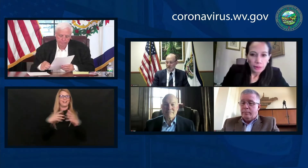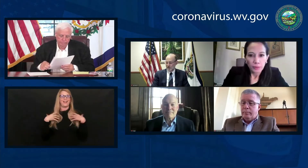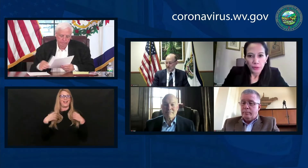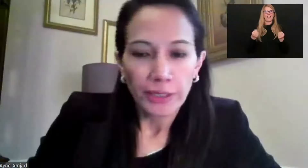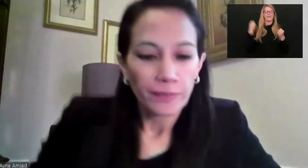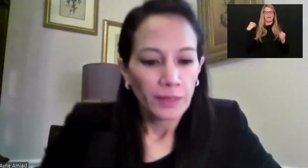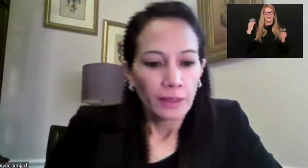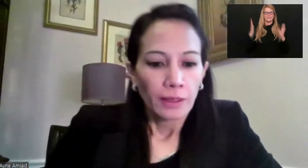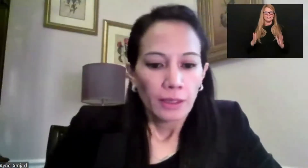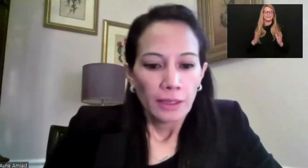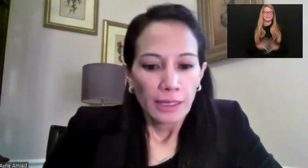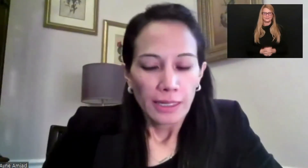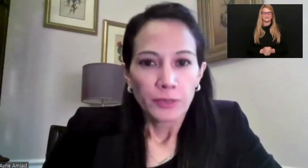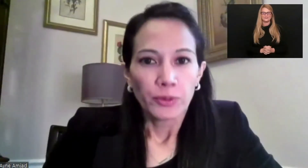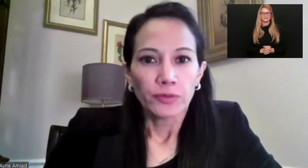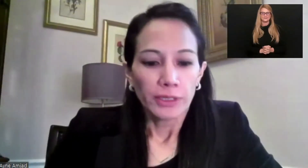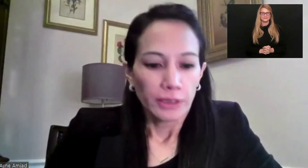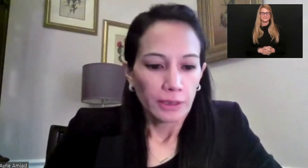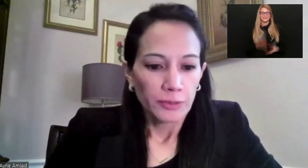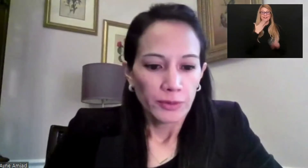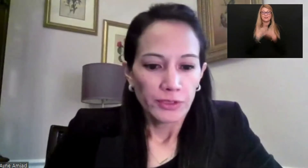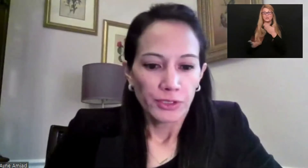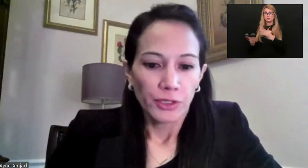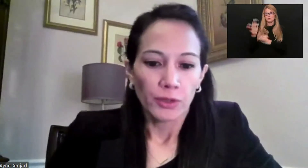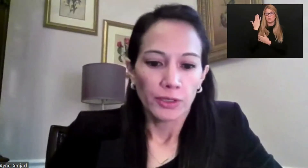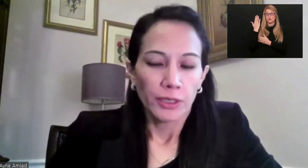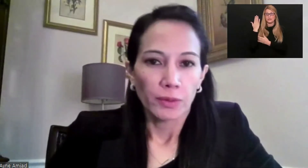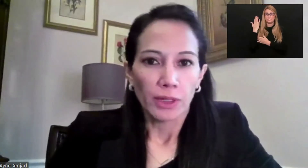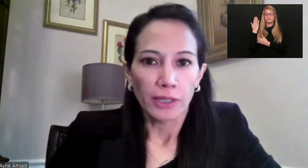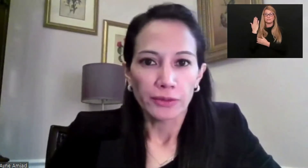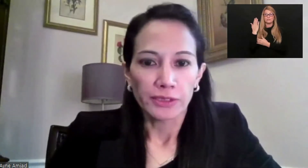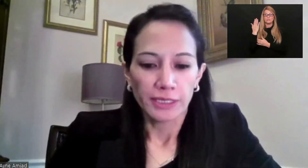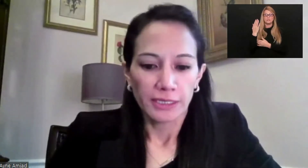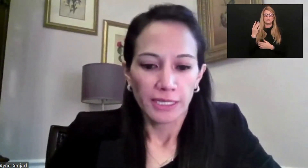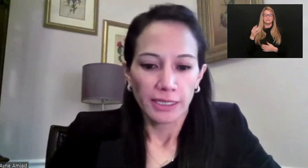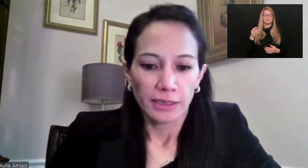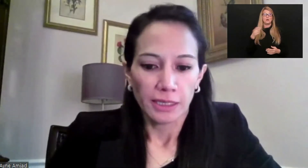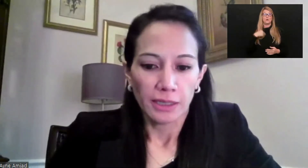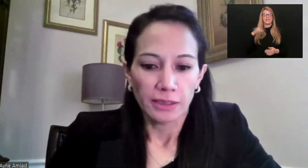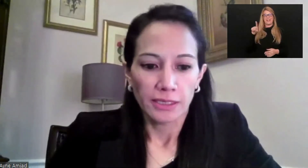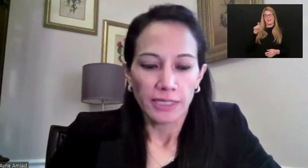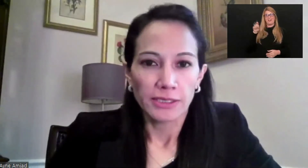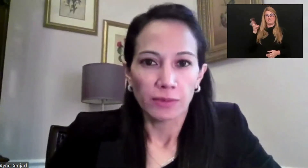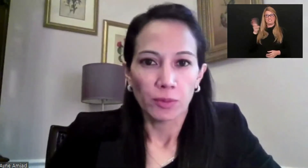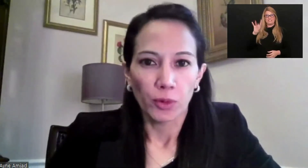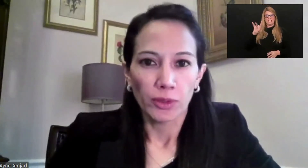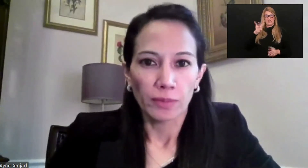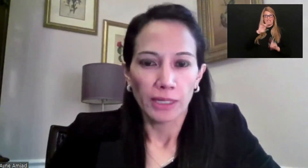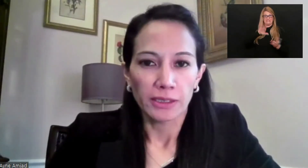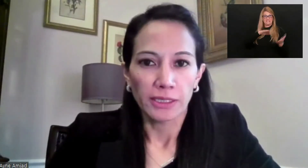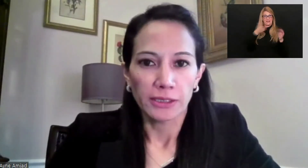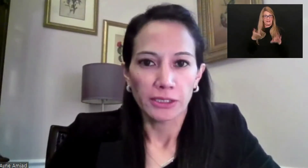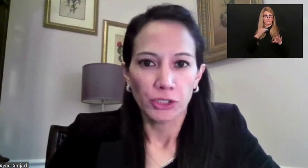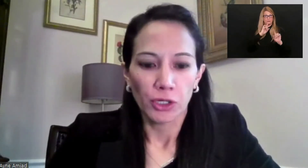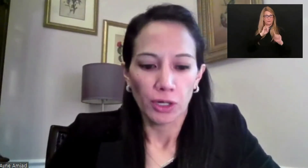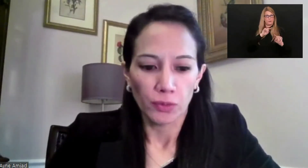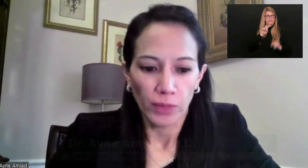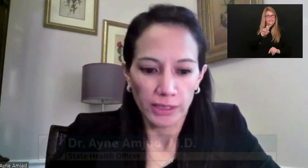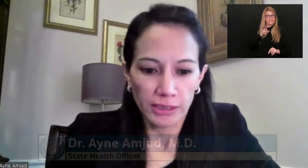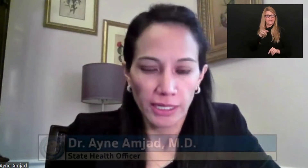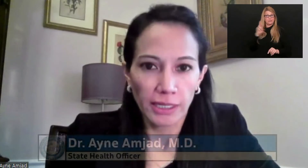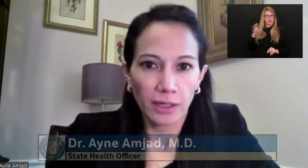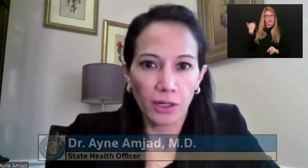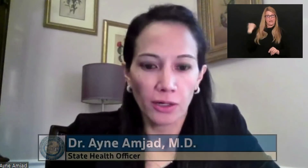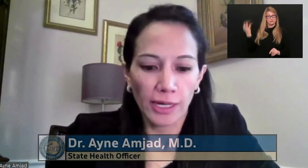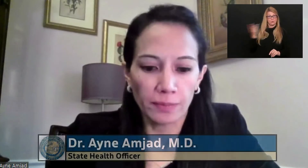Good morning. As previously noted, there were 168 deaths that were reported by the DHHR on